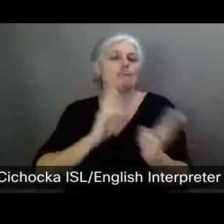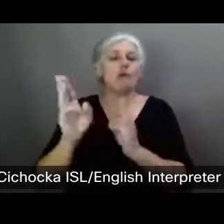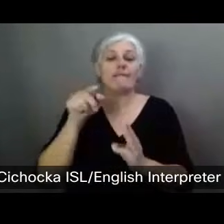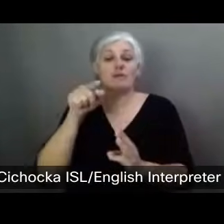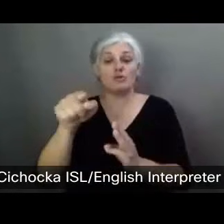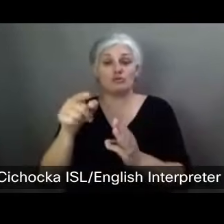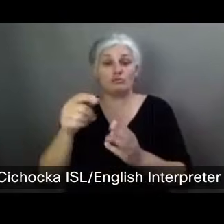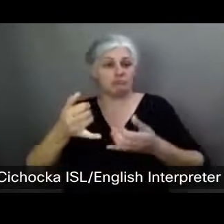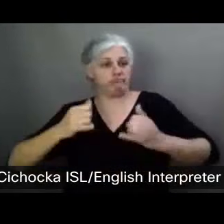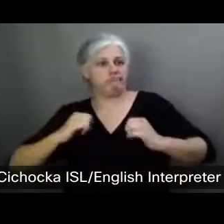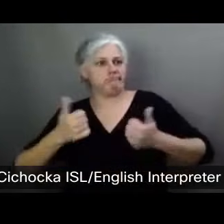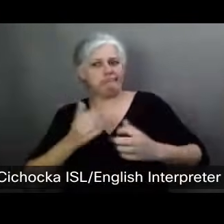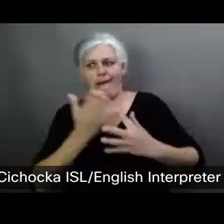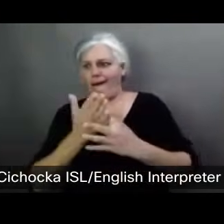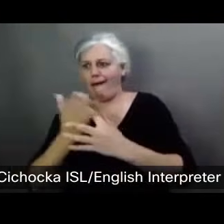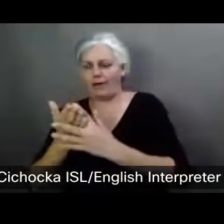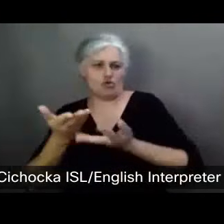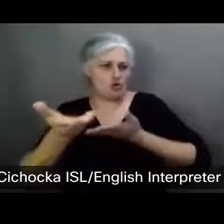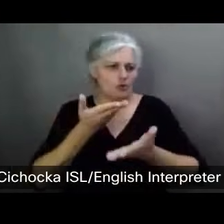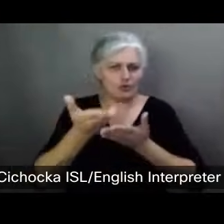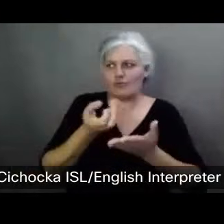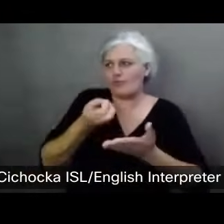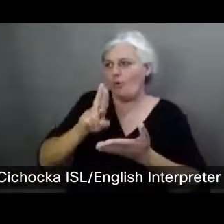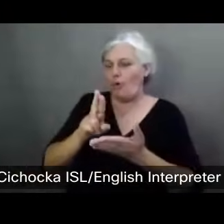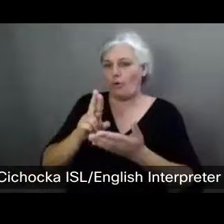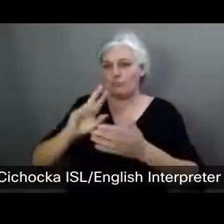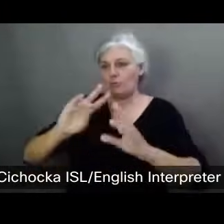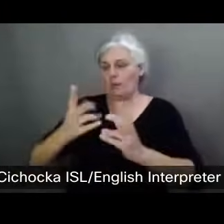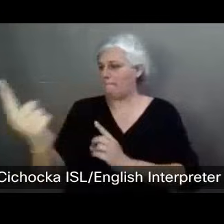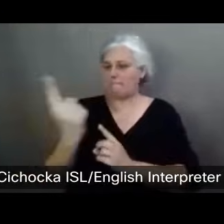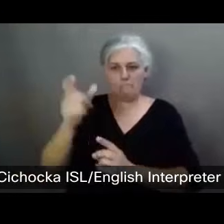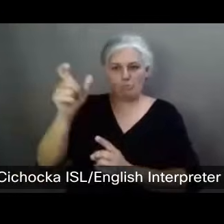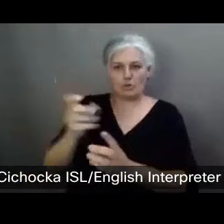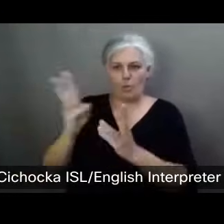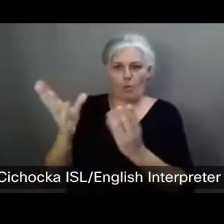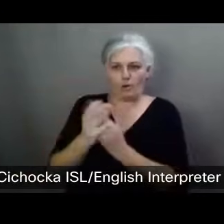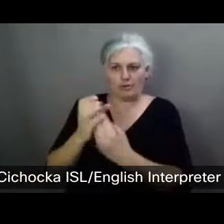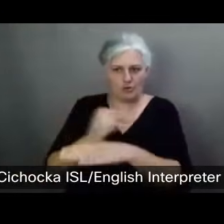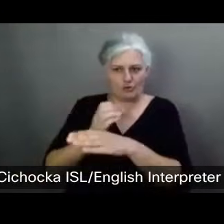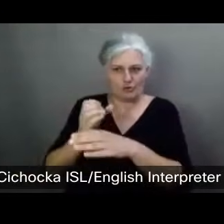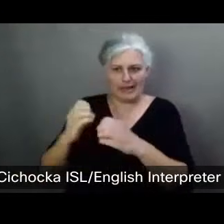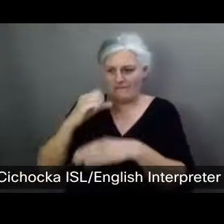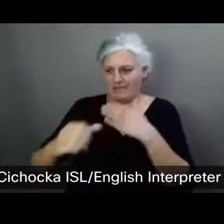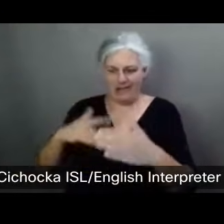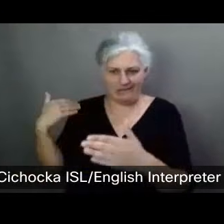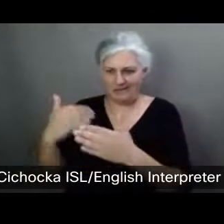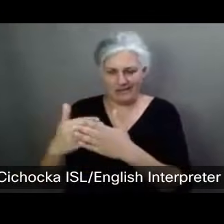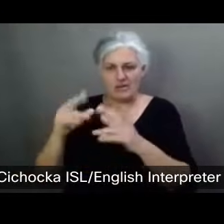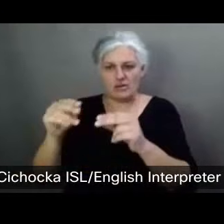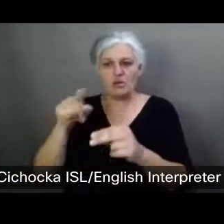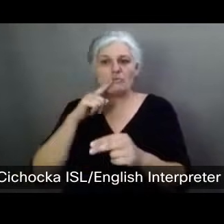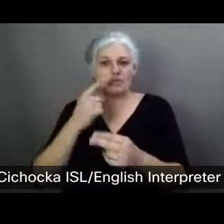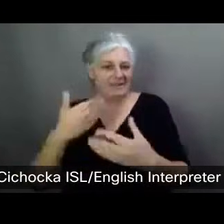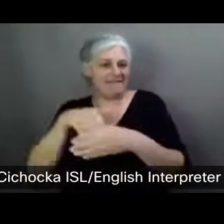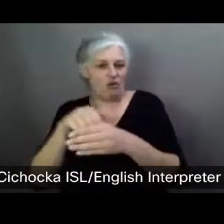able to gain access to the consultant or the immediate people that you might have been working with on an ongoing basis, or that were involved